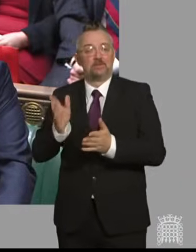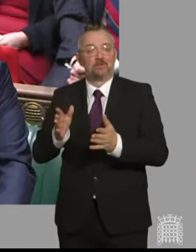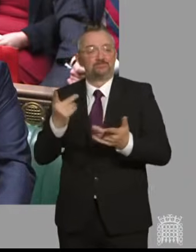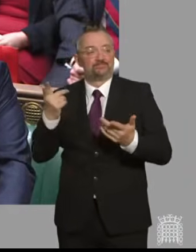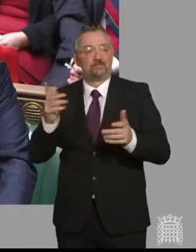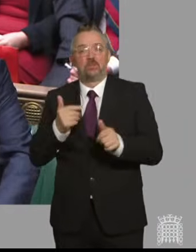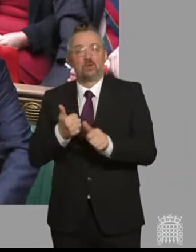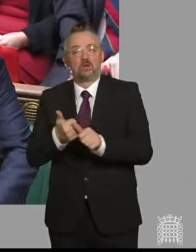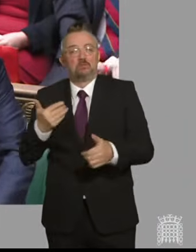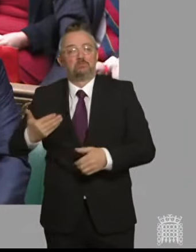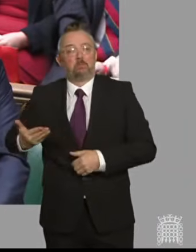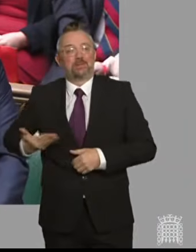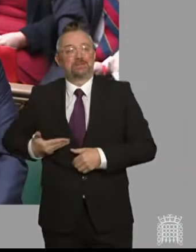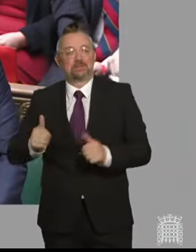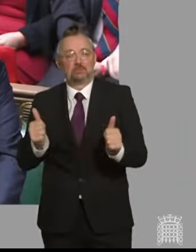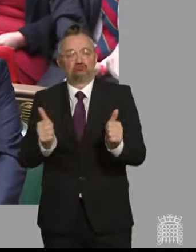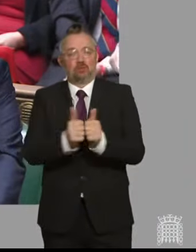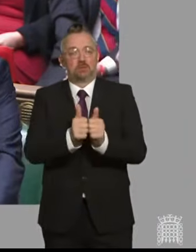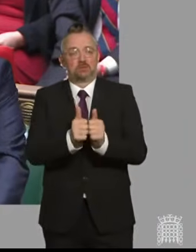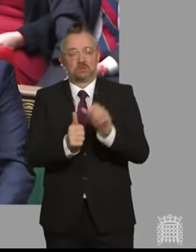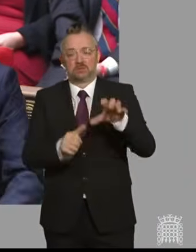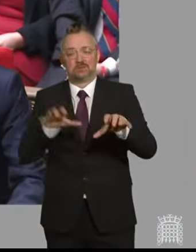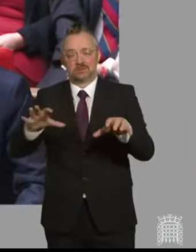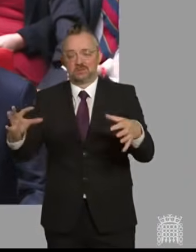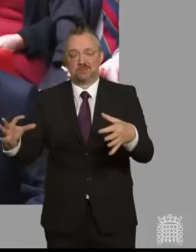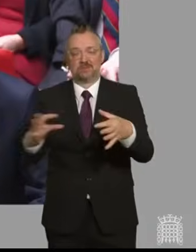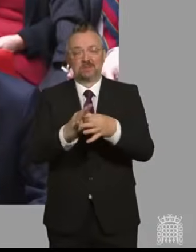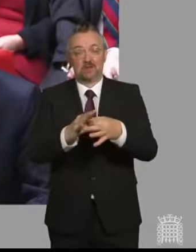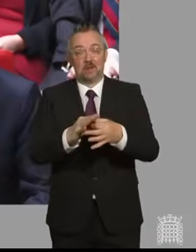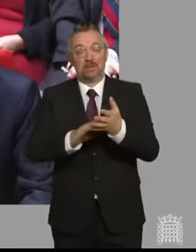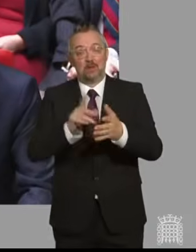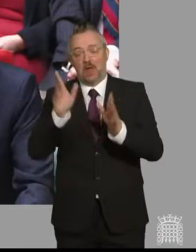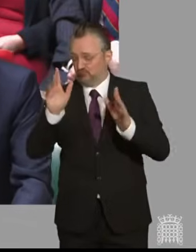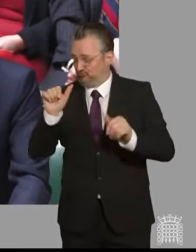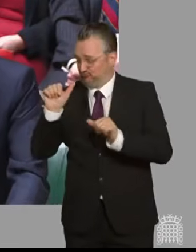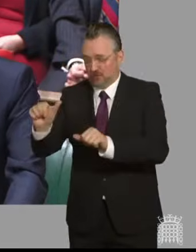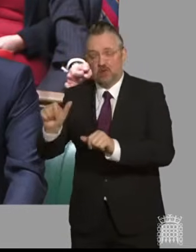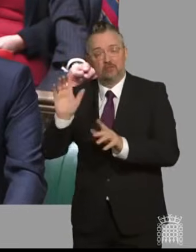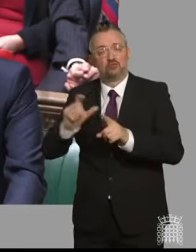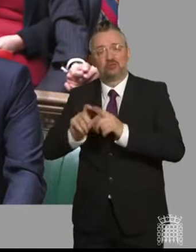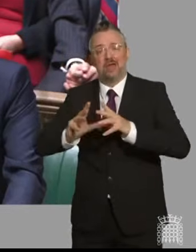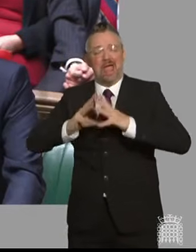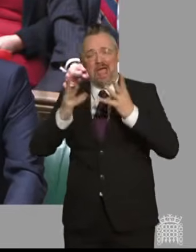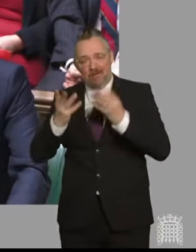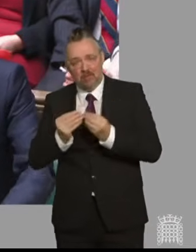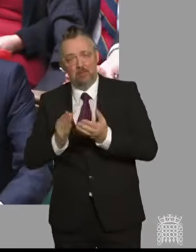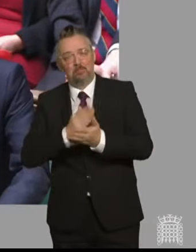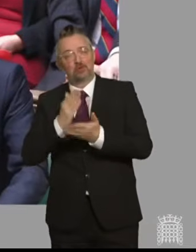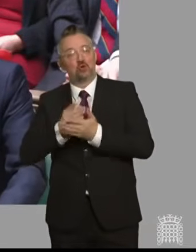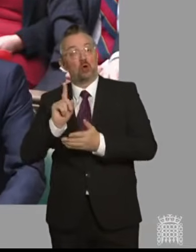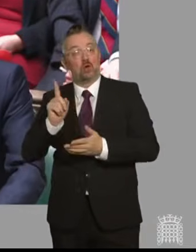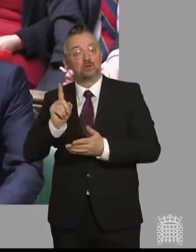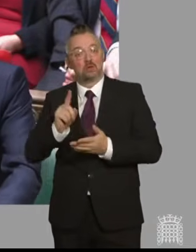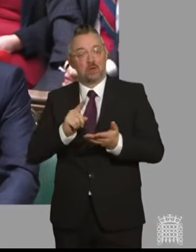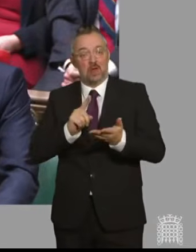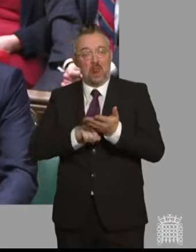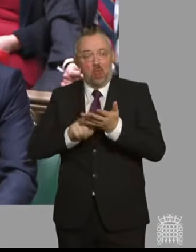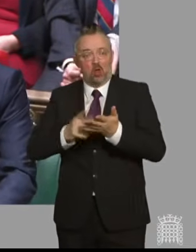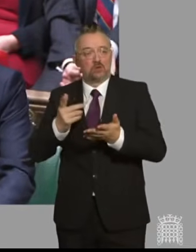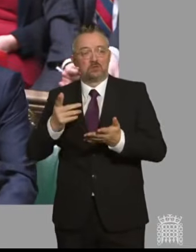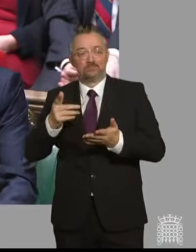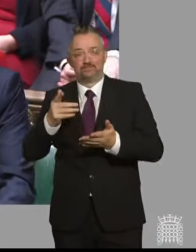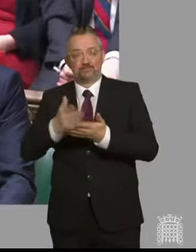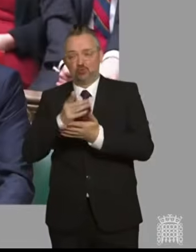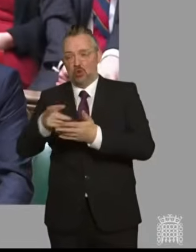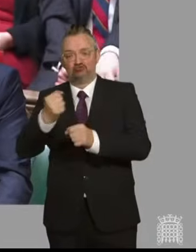not have to close. That's why in March last year we commissioned a review into legislation governing these leases, and the review will create a new